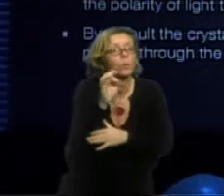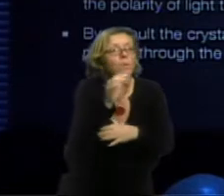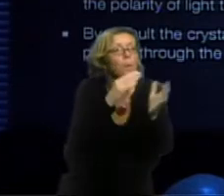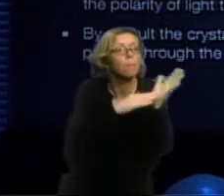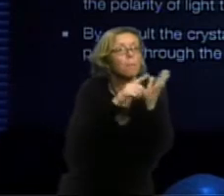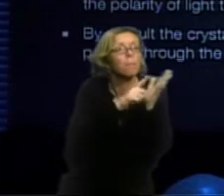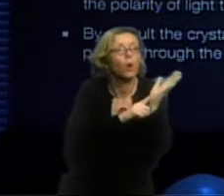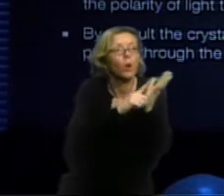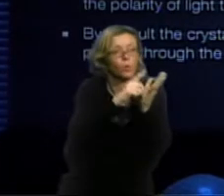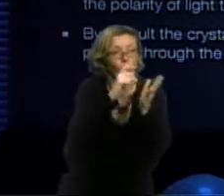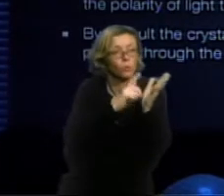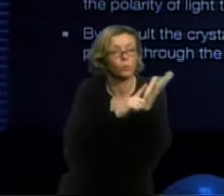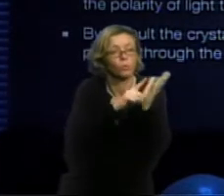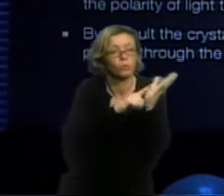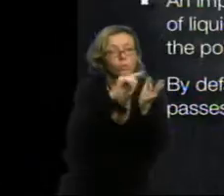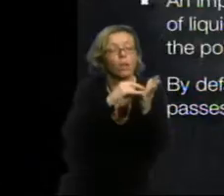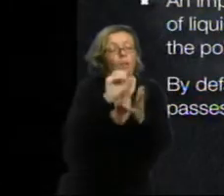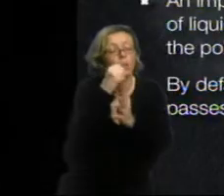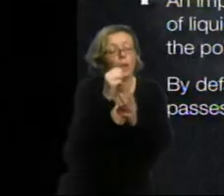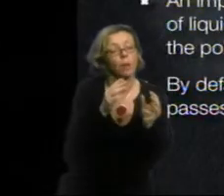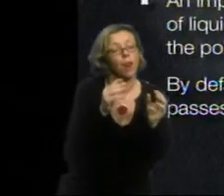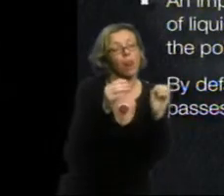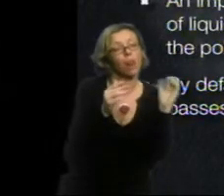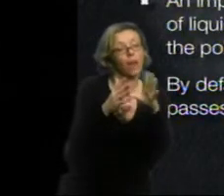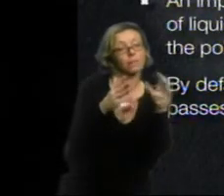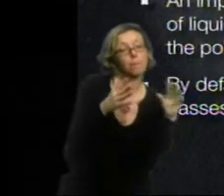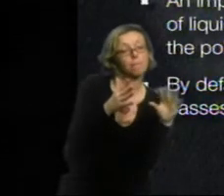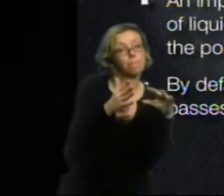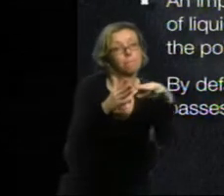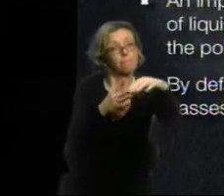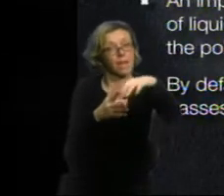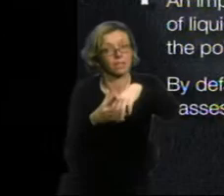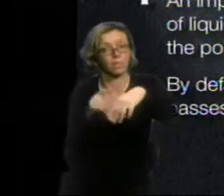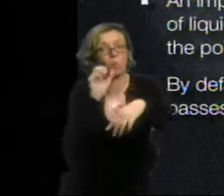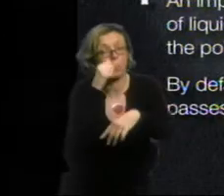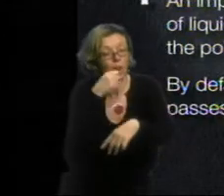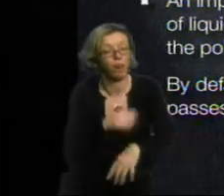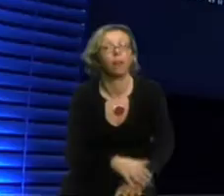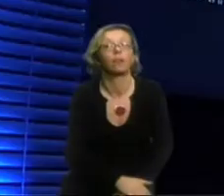LCD material and we put it between two polarized planes of glass, which are 90 degrees